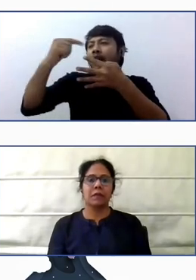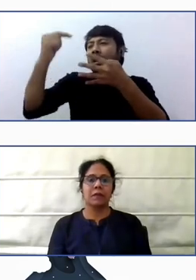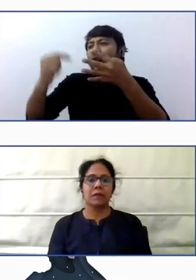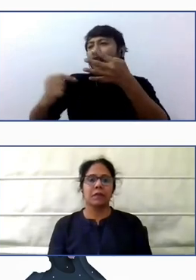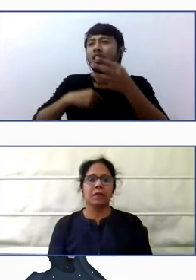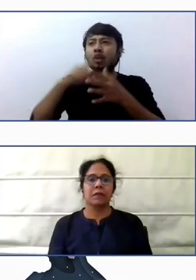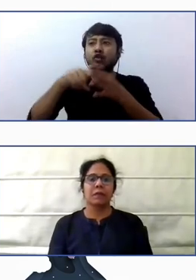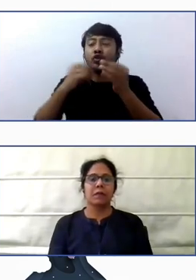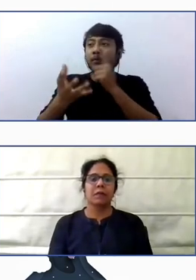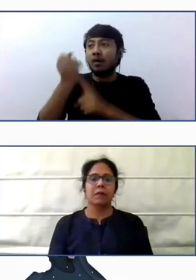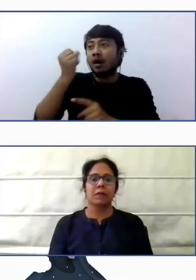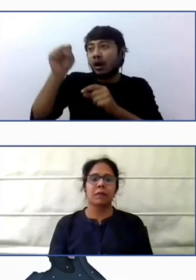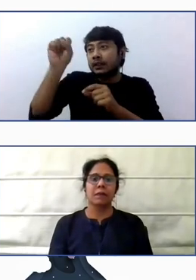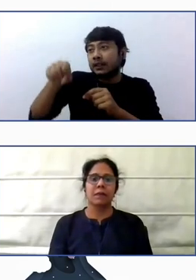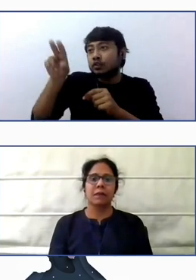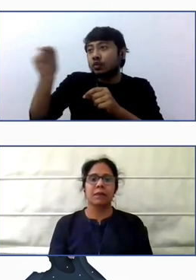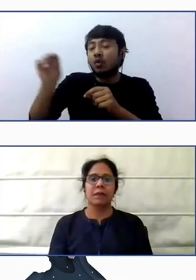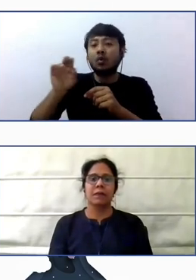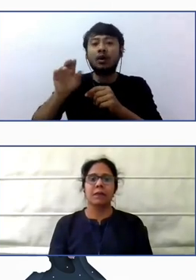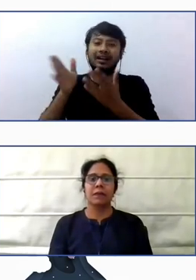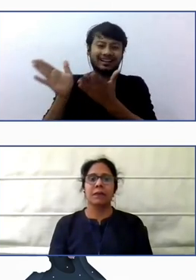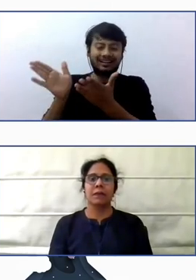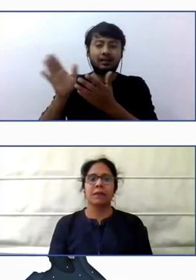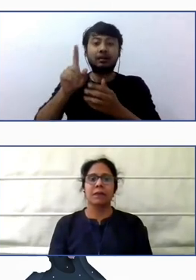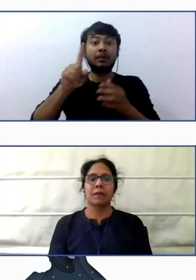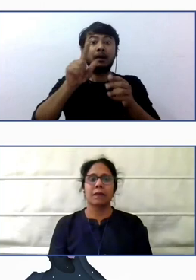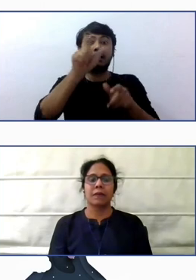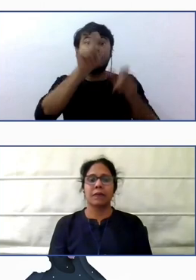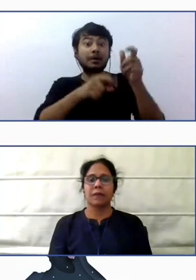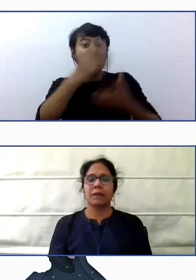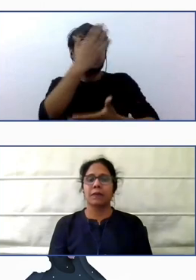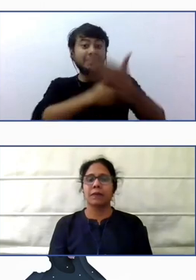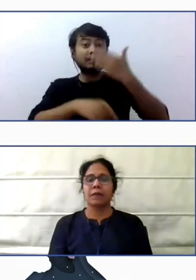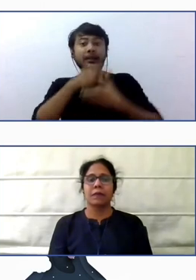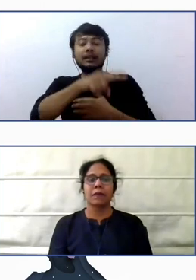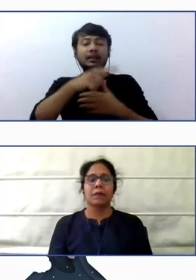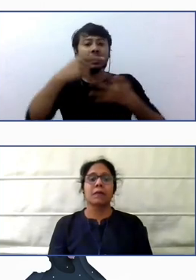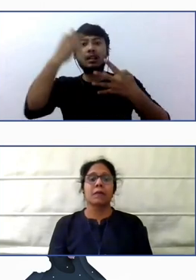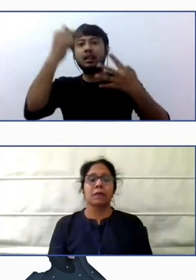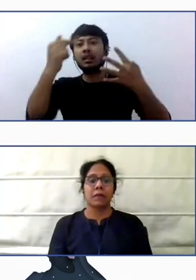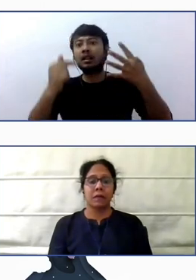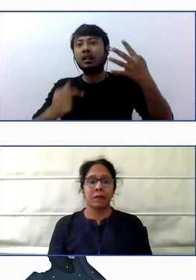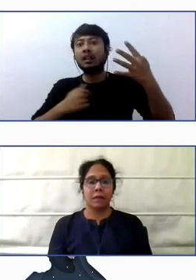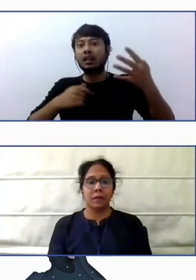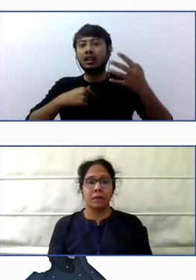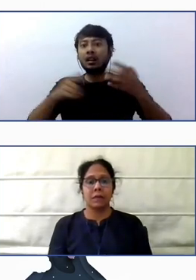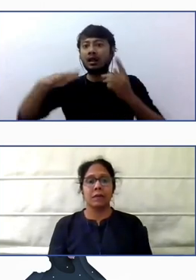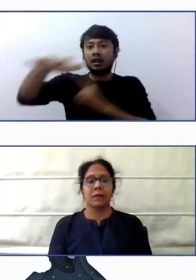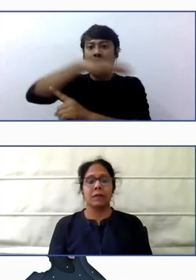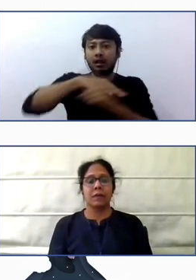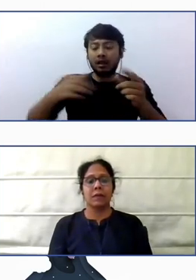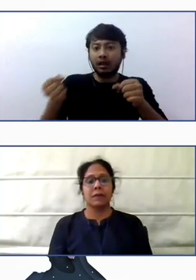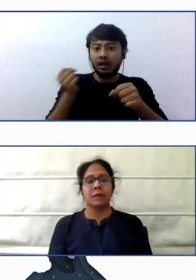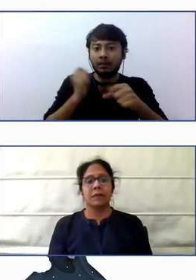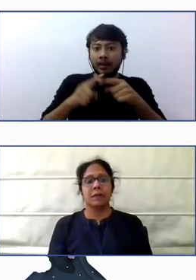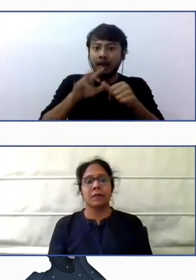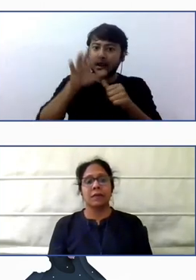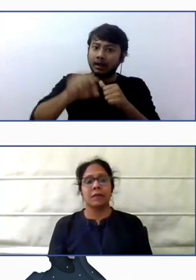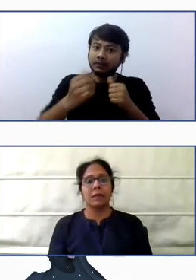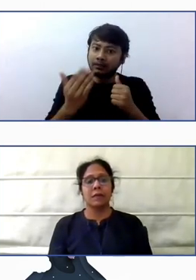for persons with disabilities, it is about the infrastructure. Am I able to properly go? Are they going to help me with the